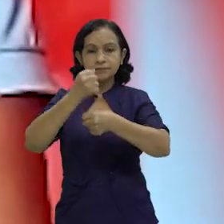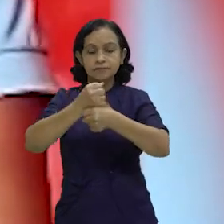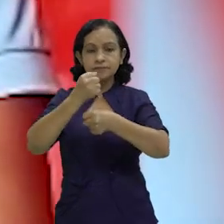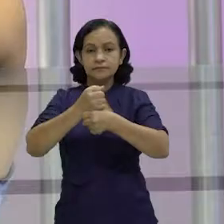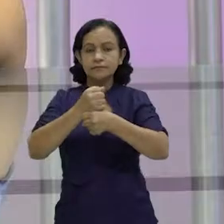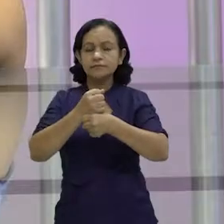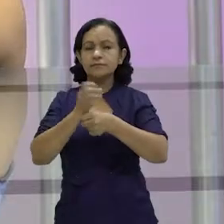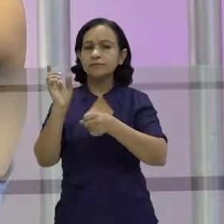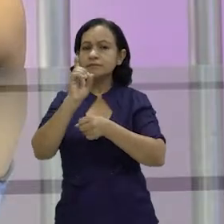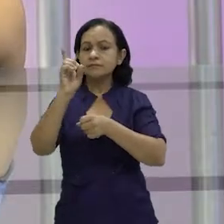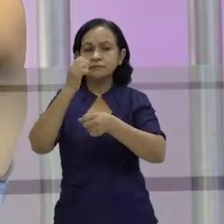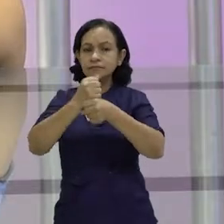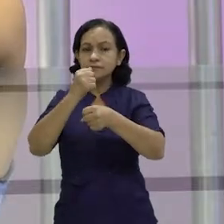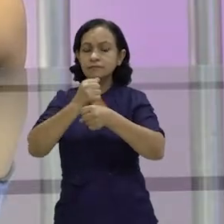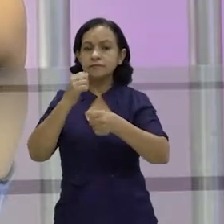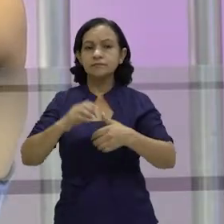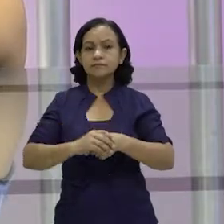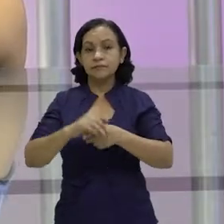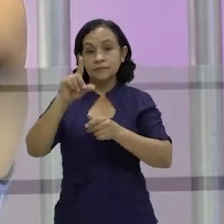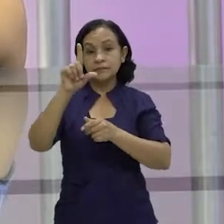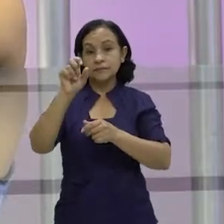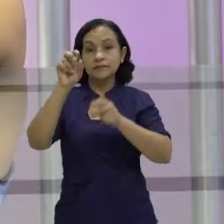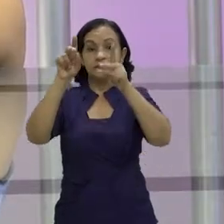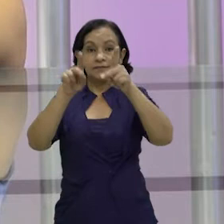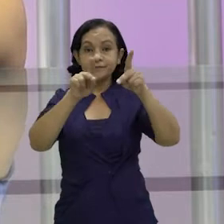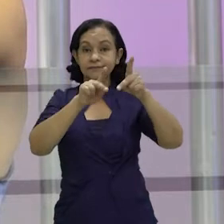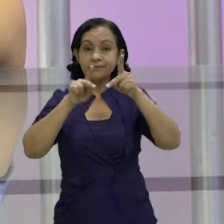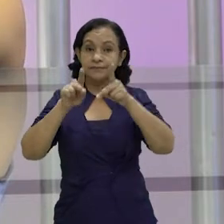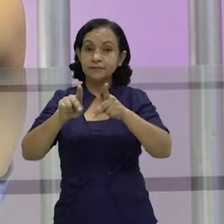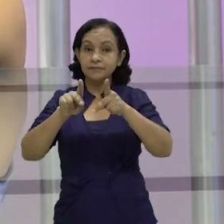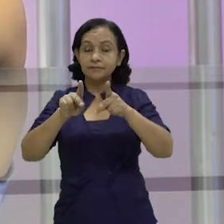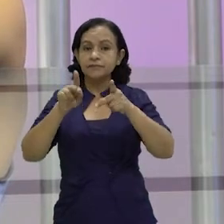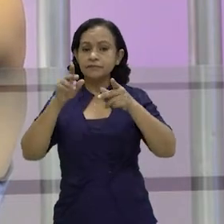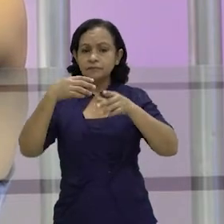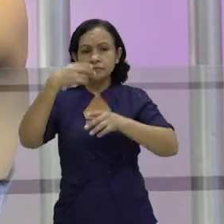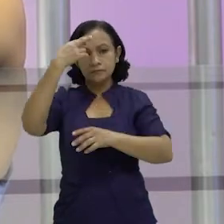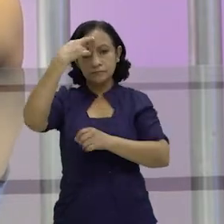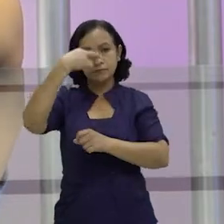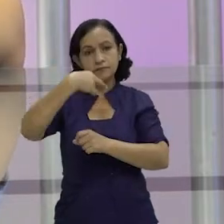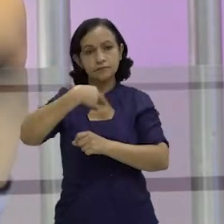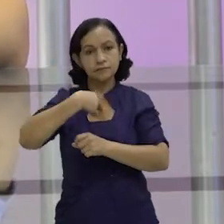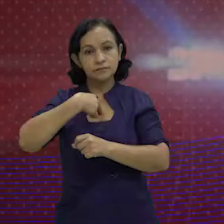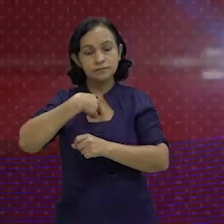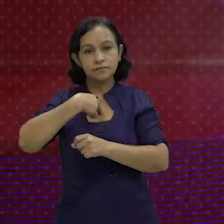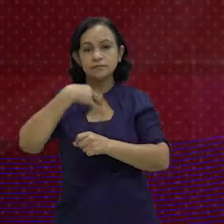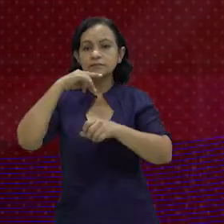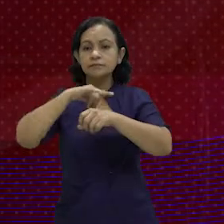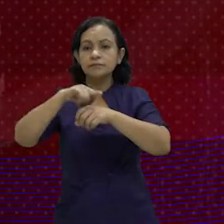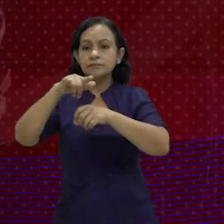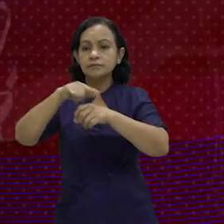with 10 people who are able to recover to